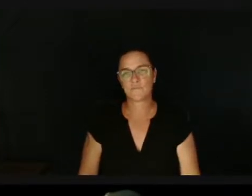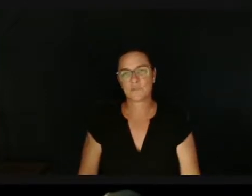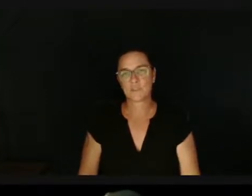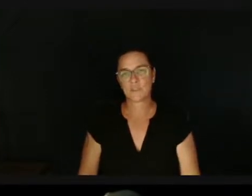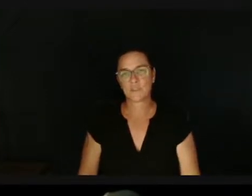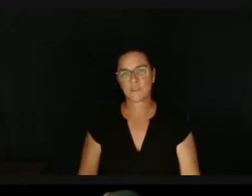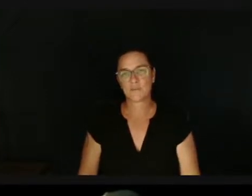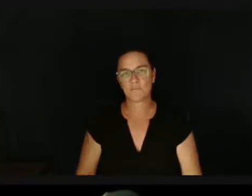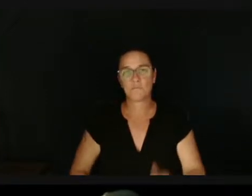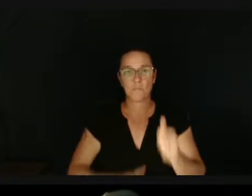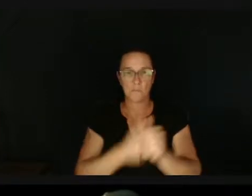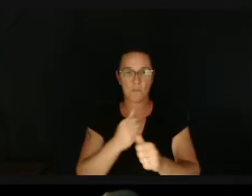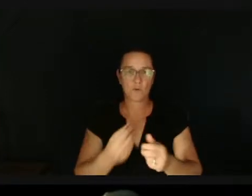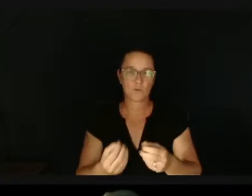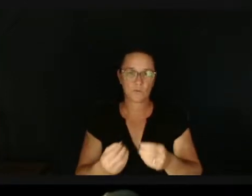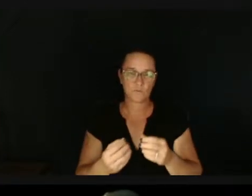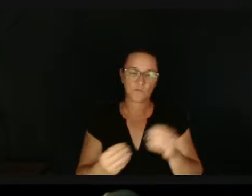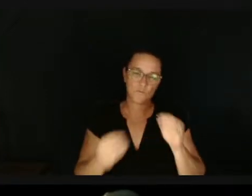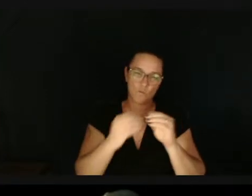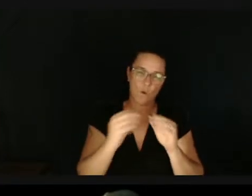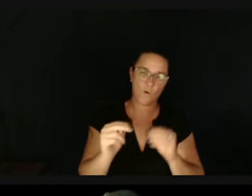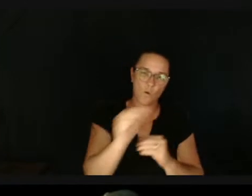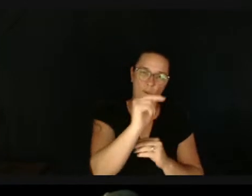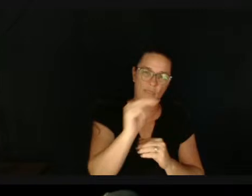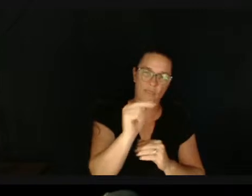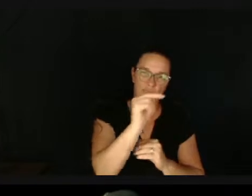episode, it was going a little bit more to the north.